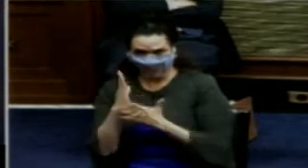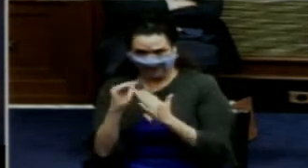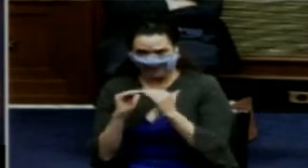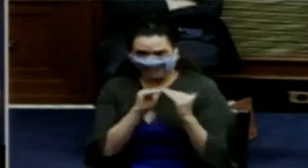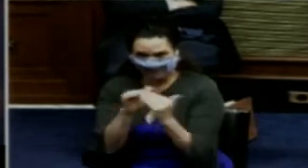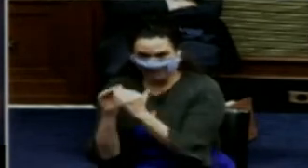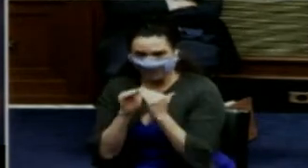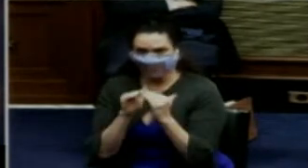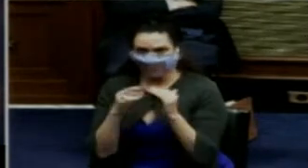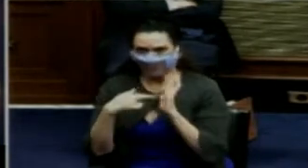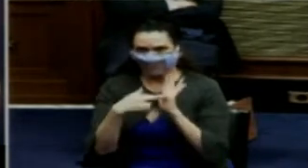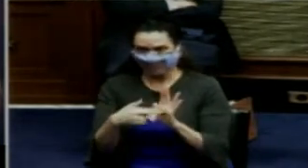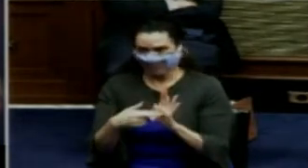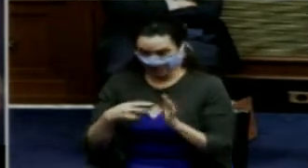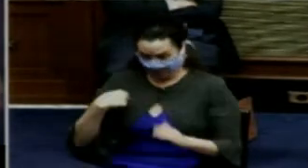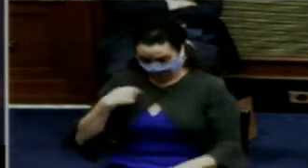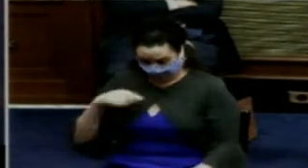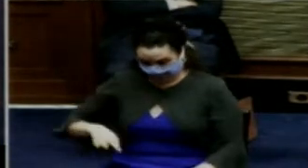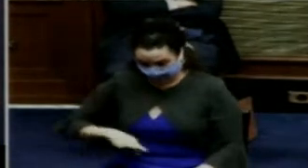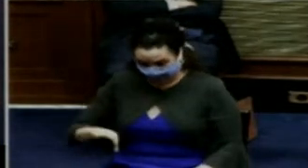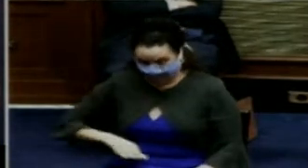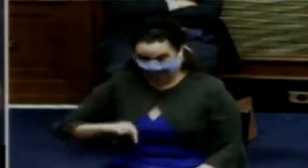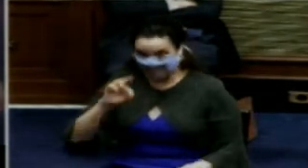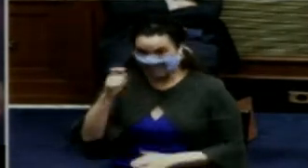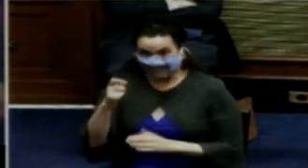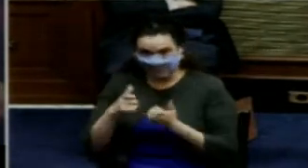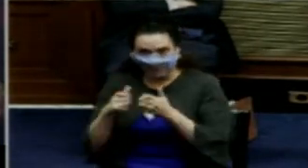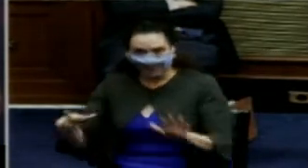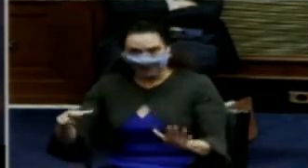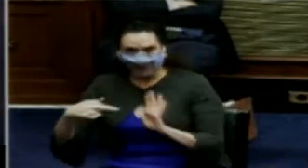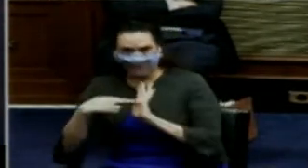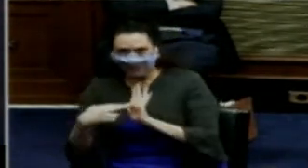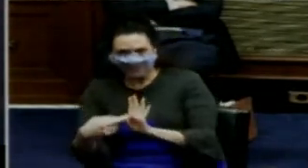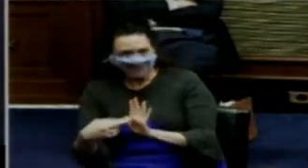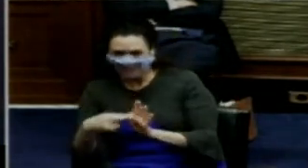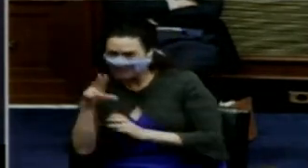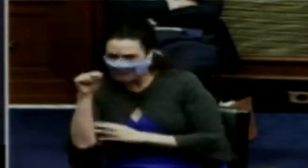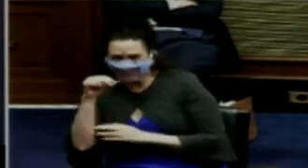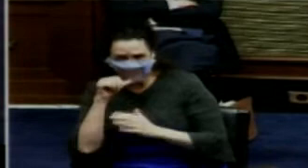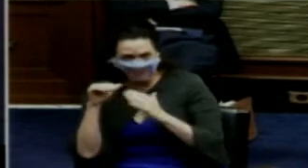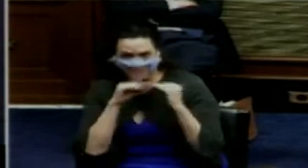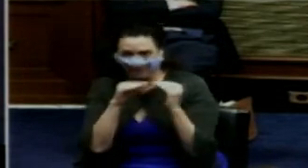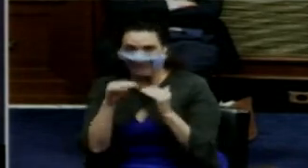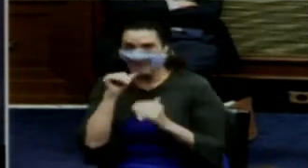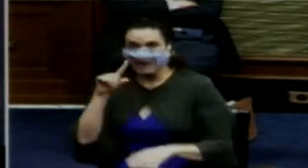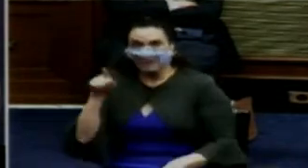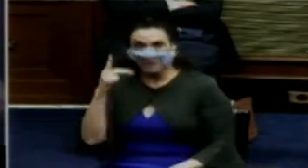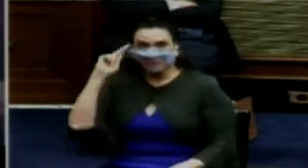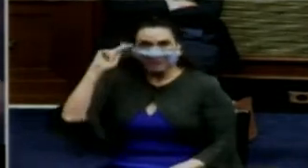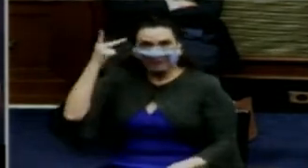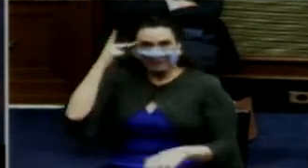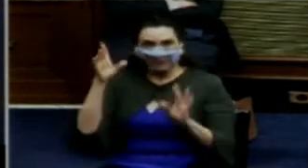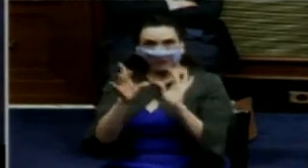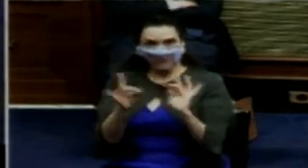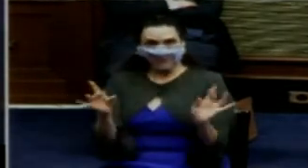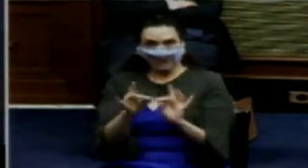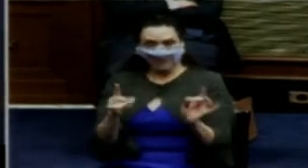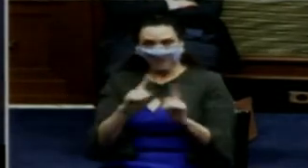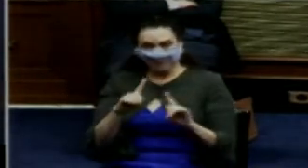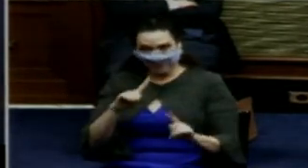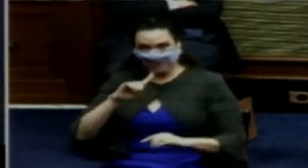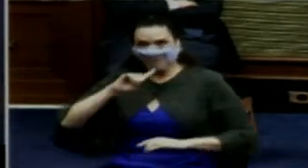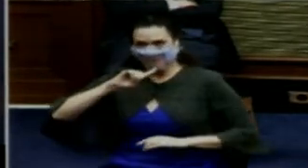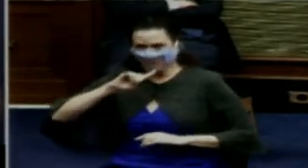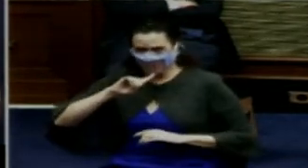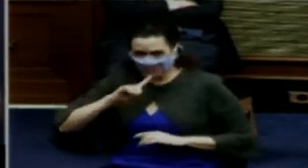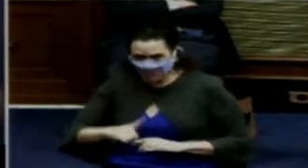without representation is more than a political slogan for the people of Washington, D.C. It is the cruel reality of